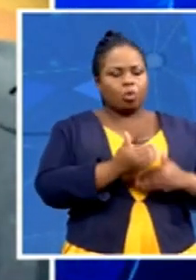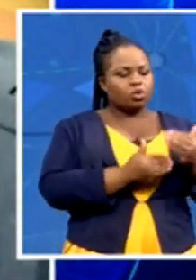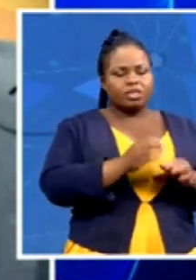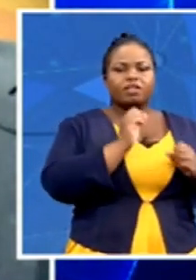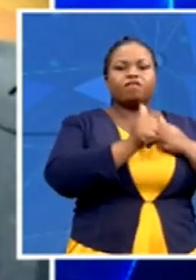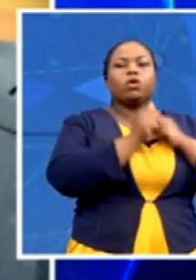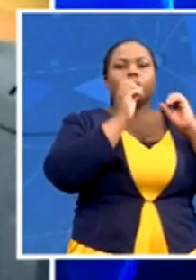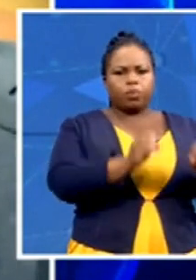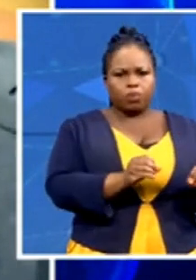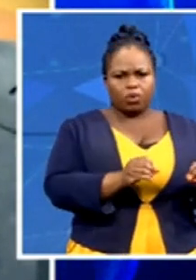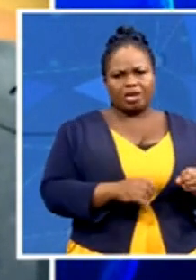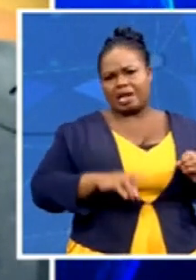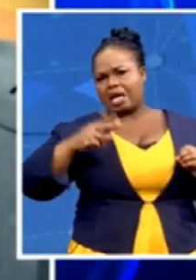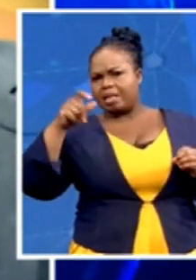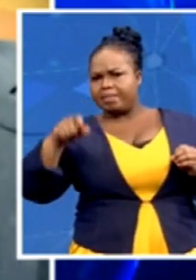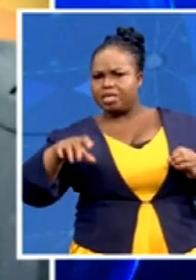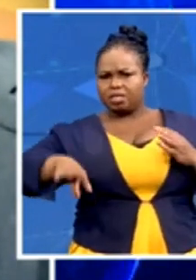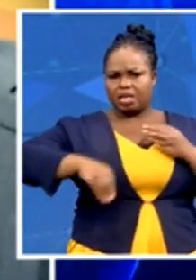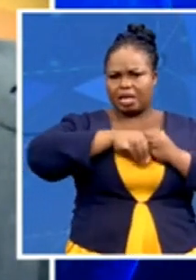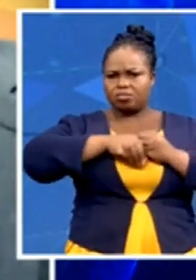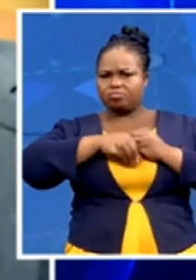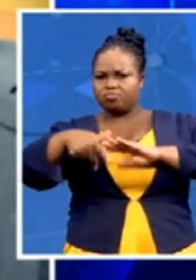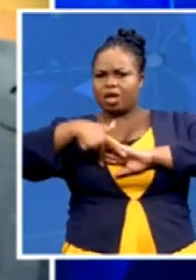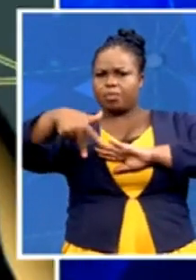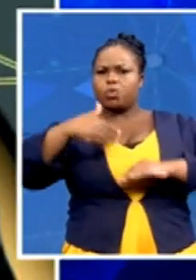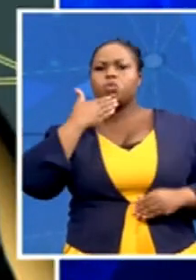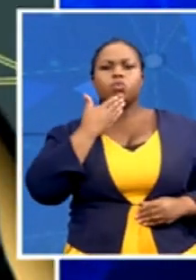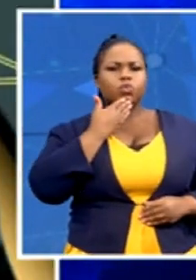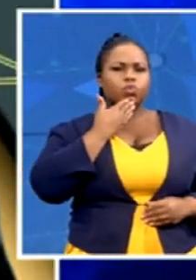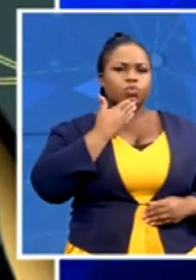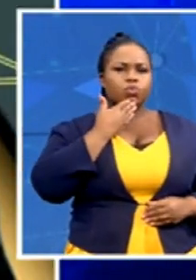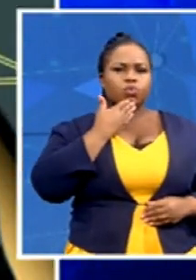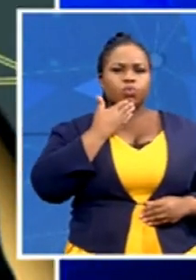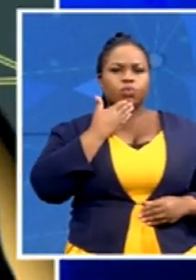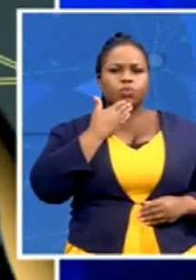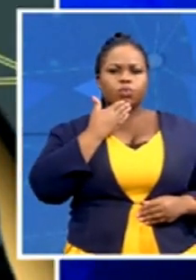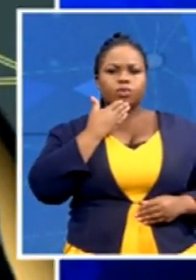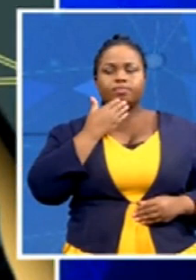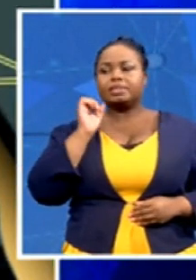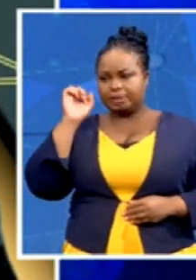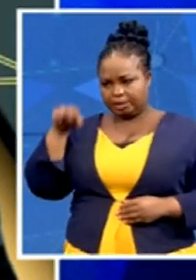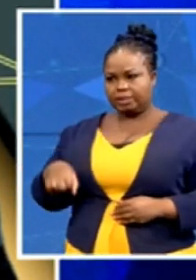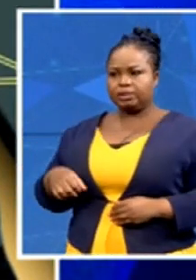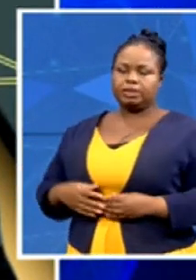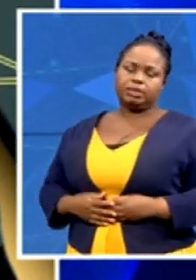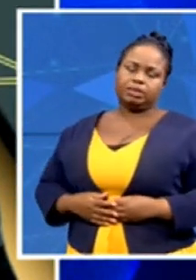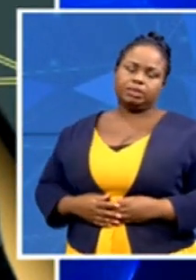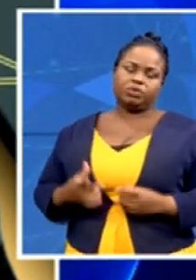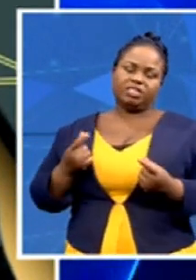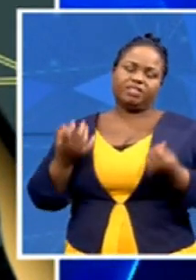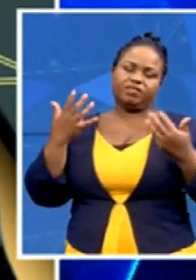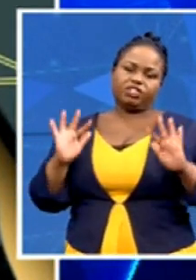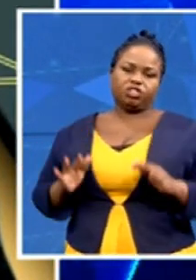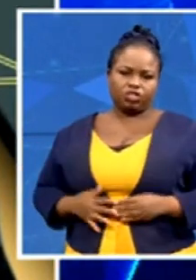to who authorized that deviation? No, definitely. We have done so. We have checked because you